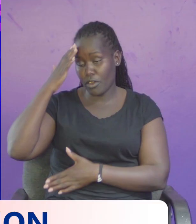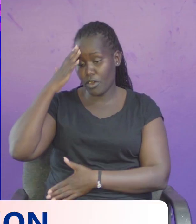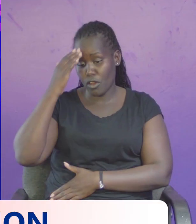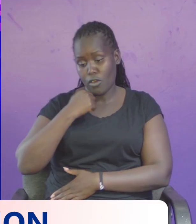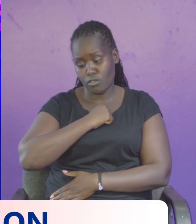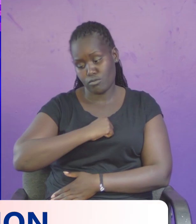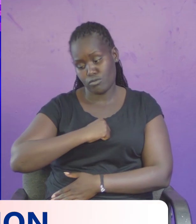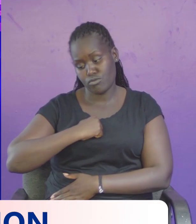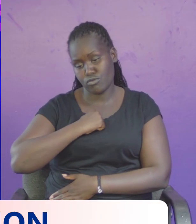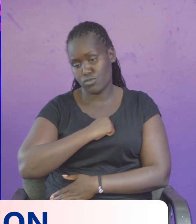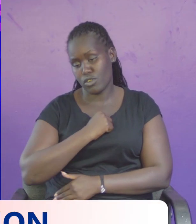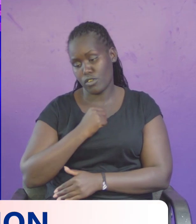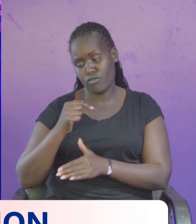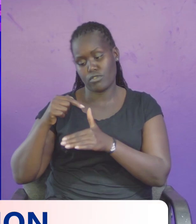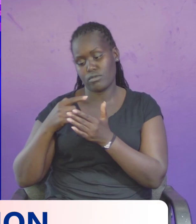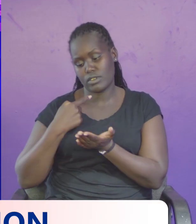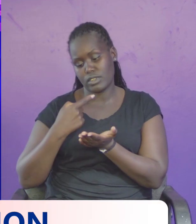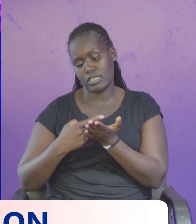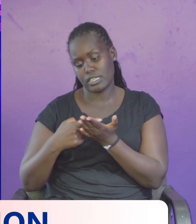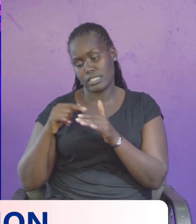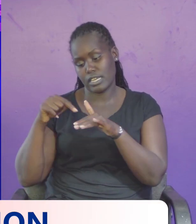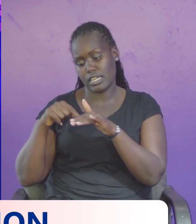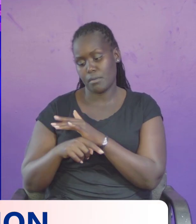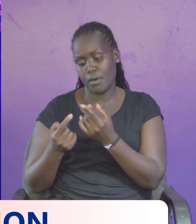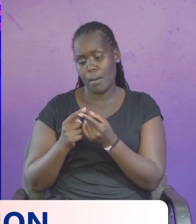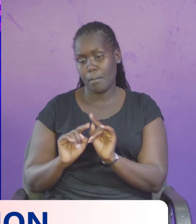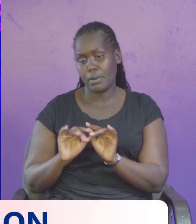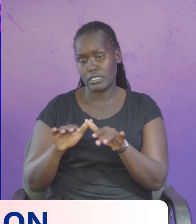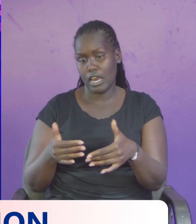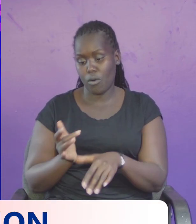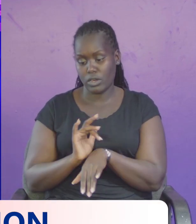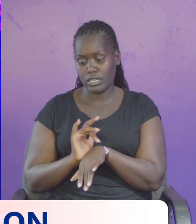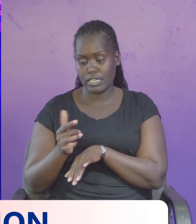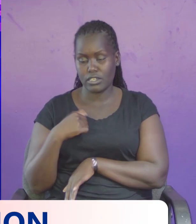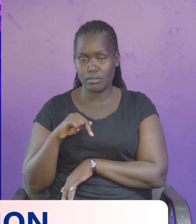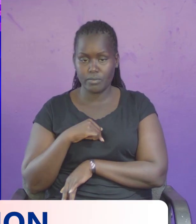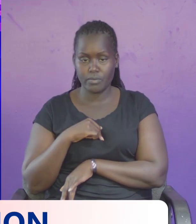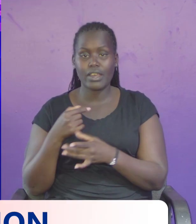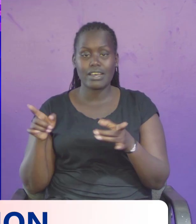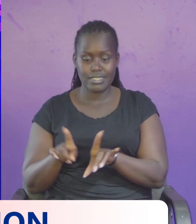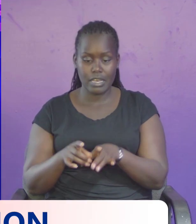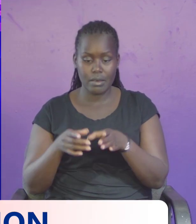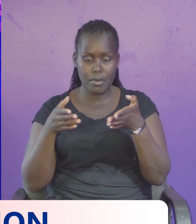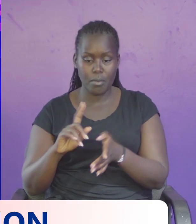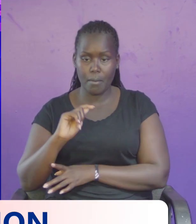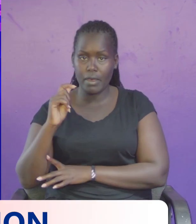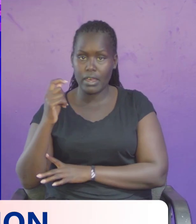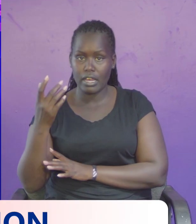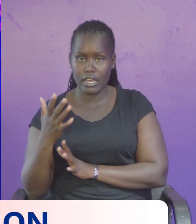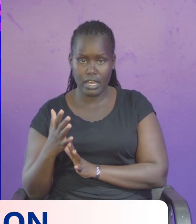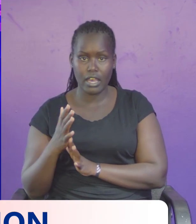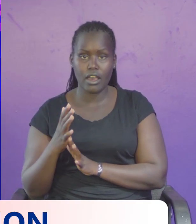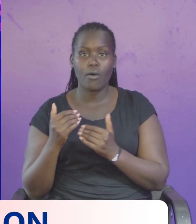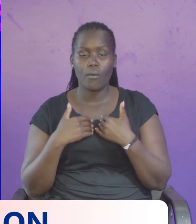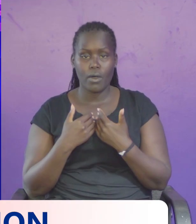going too deep into this matter, but that is how much it touches. Do you know that even here in Kenya, Mr. Jonah, Yes. we